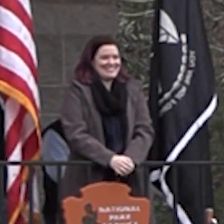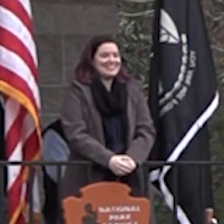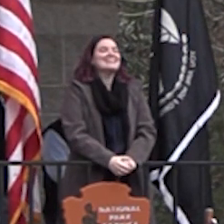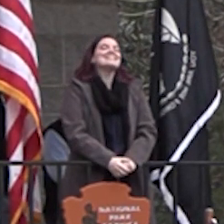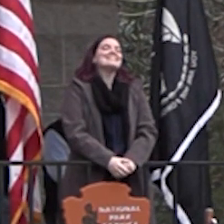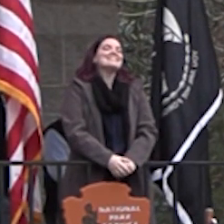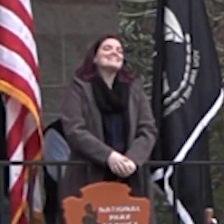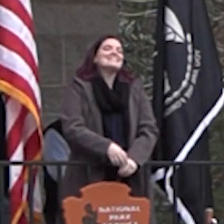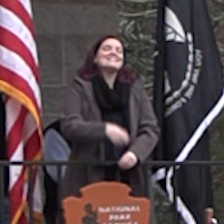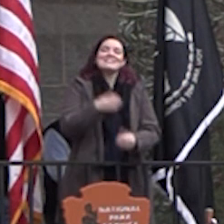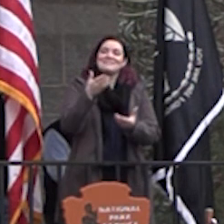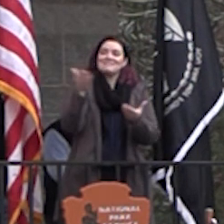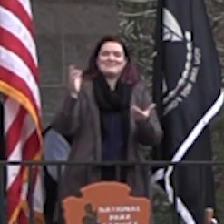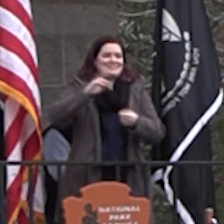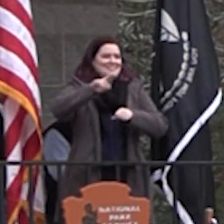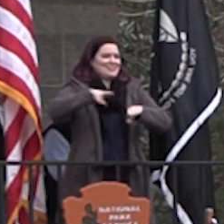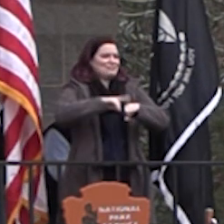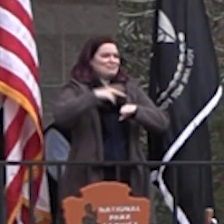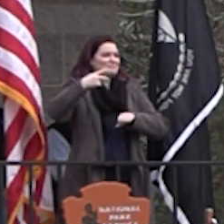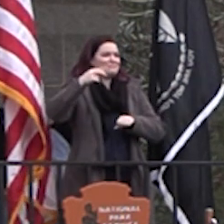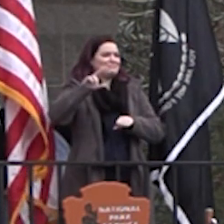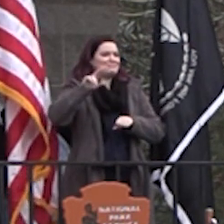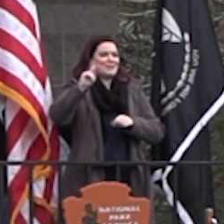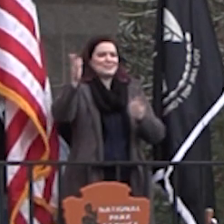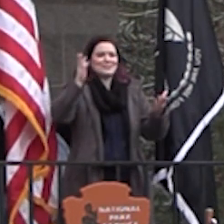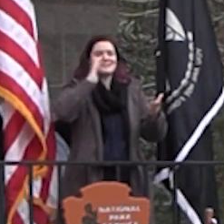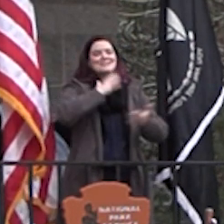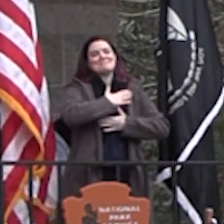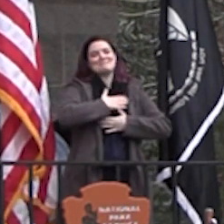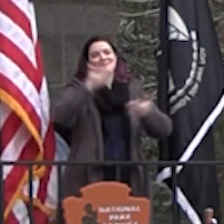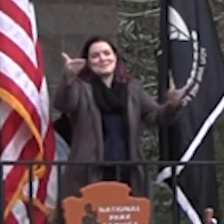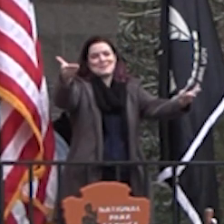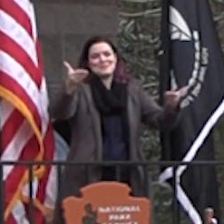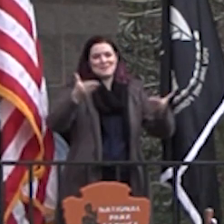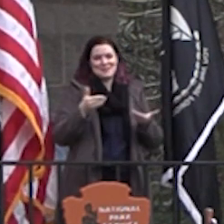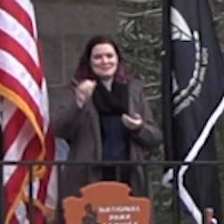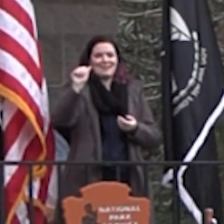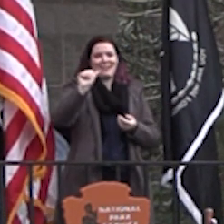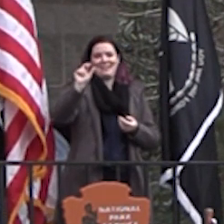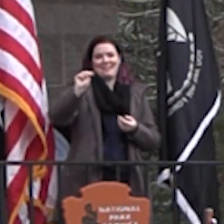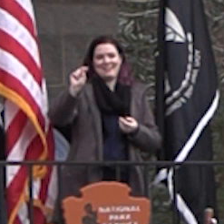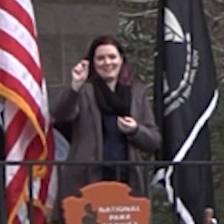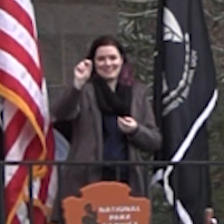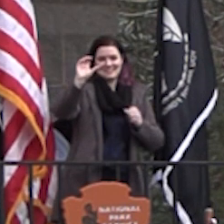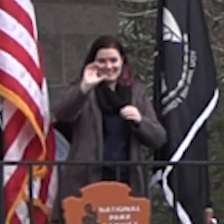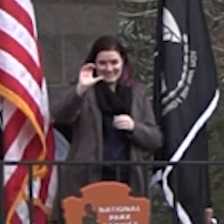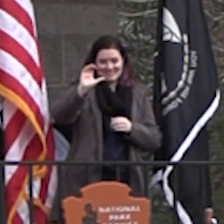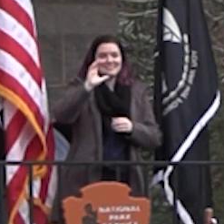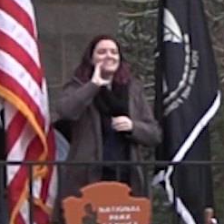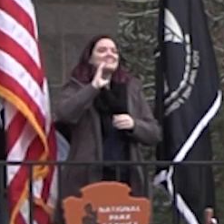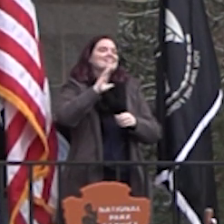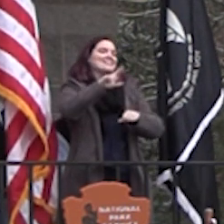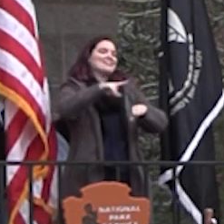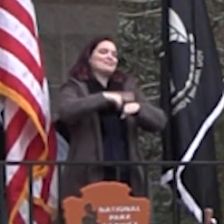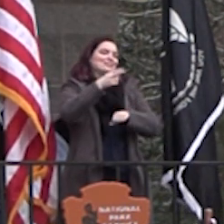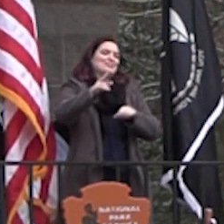On behalf of the National Park Service, I'm pleased to welcome you to Andersonville National Cemetery and Andersonville National Historic